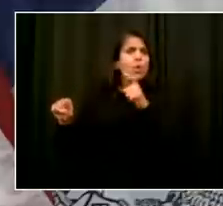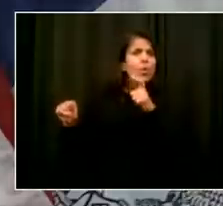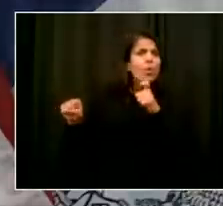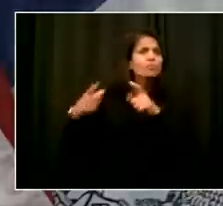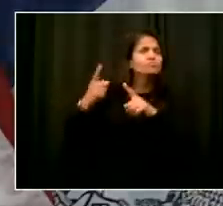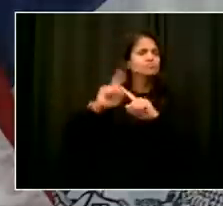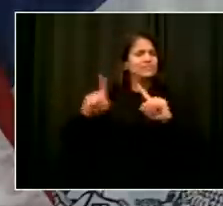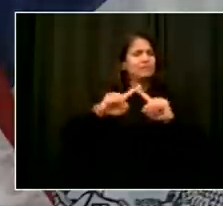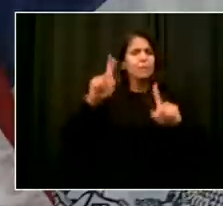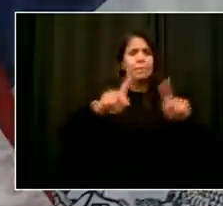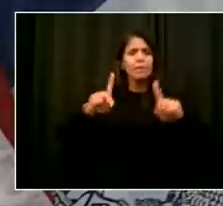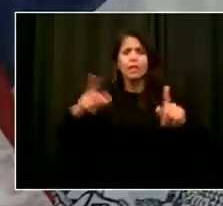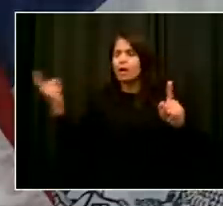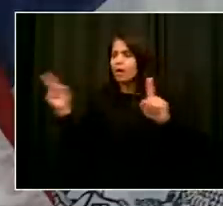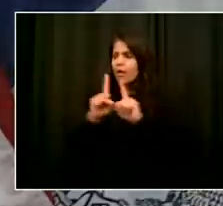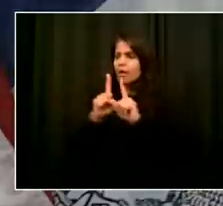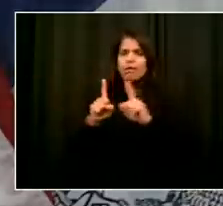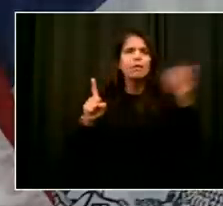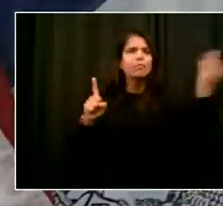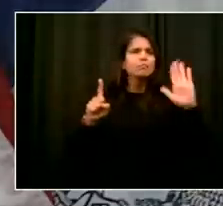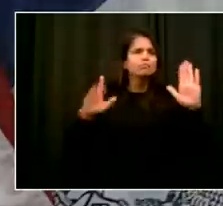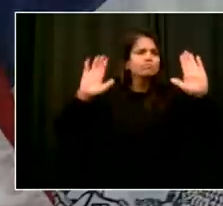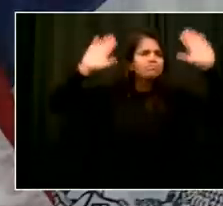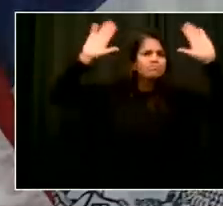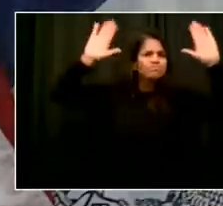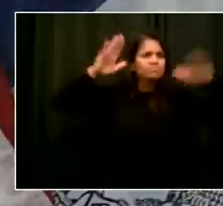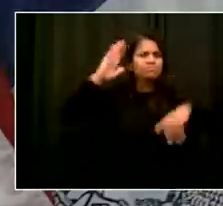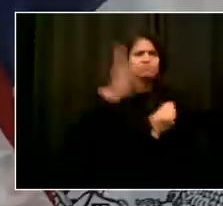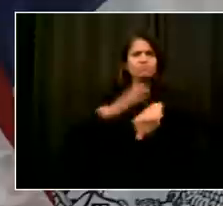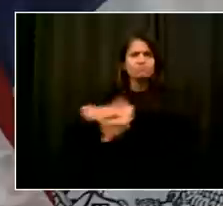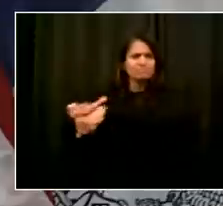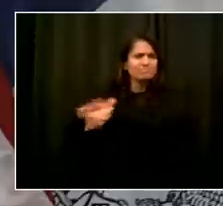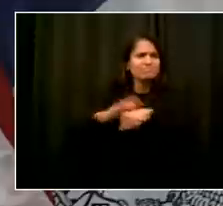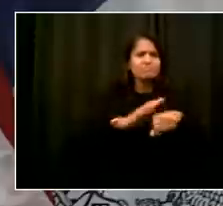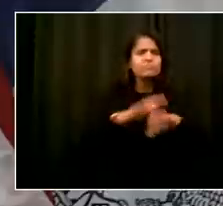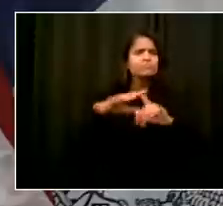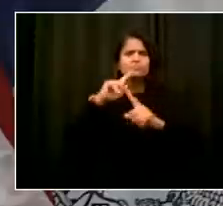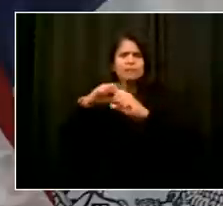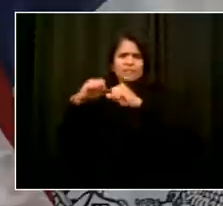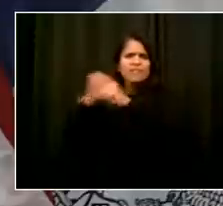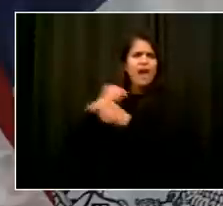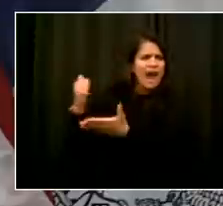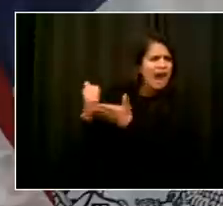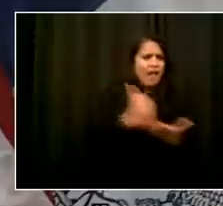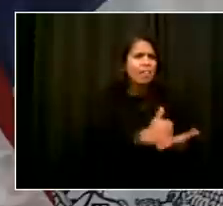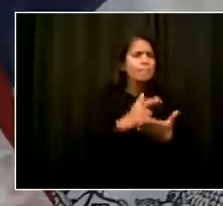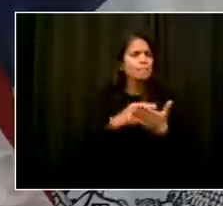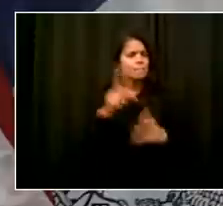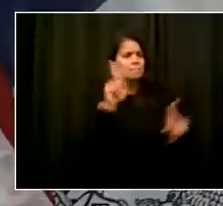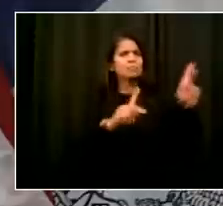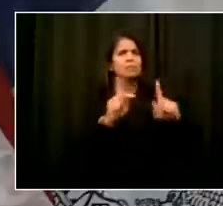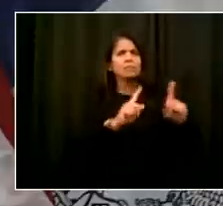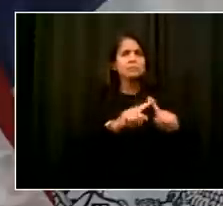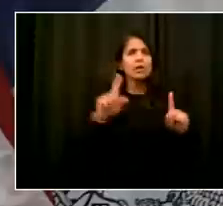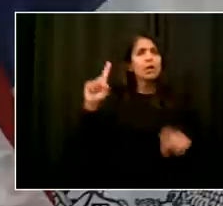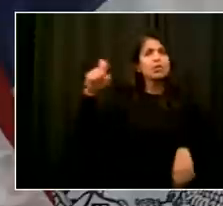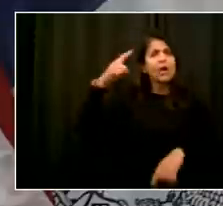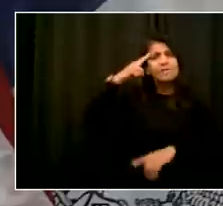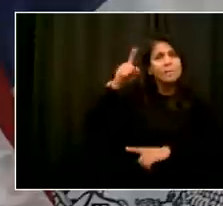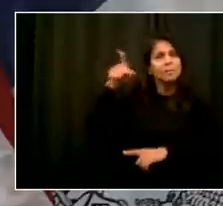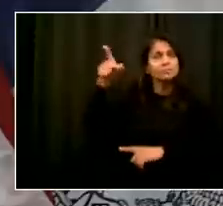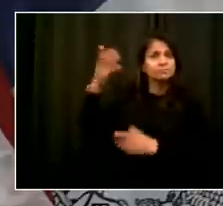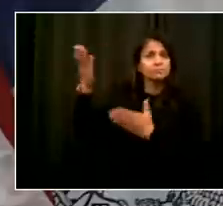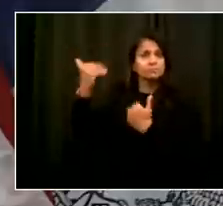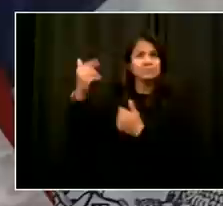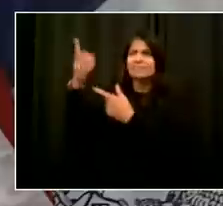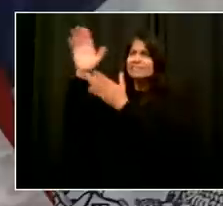said, the government has to do more. And we reflect upon the extraordinary efforts of our healthcare